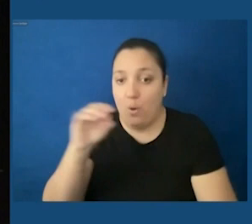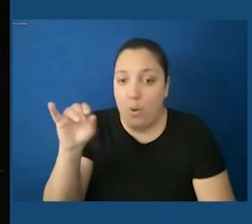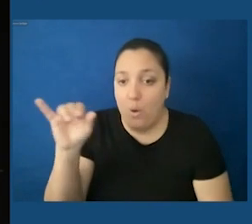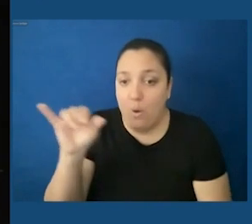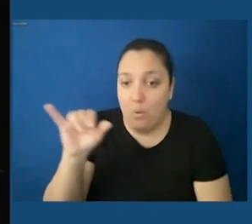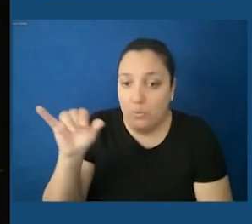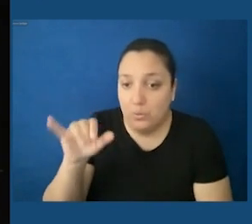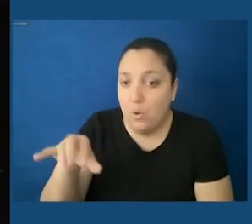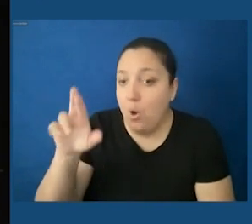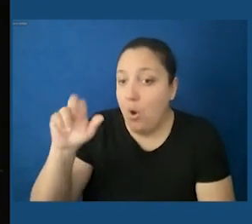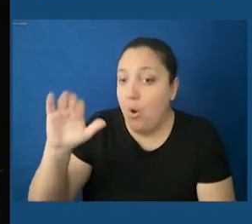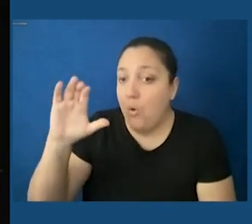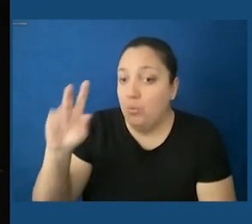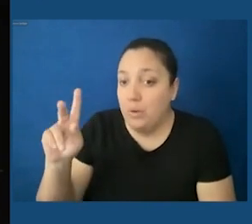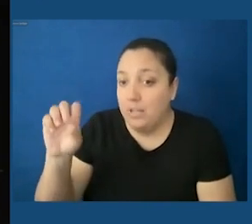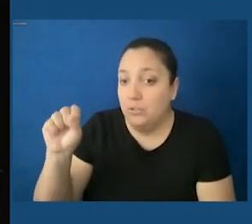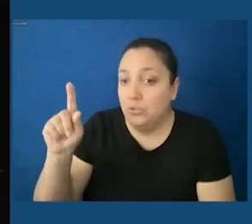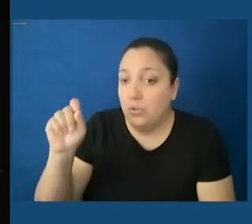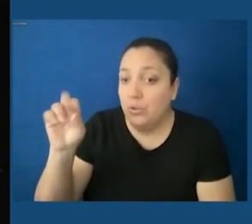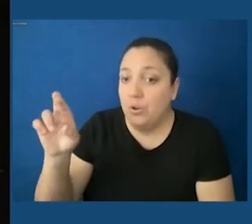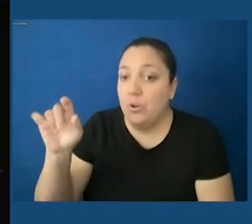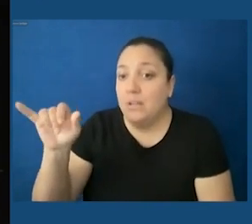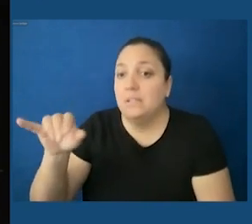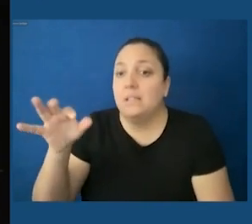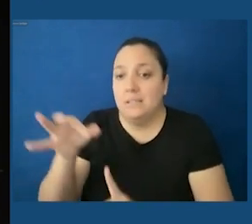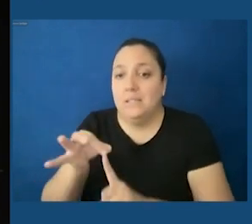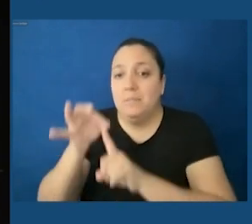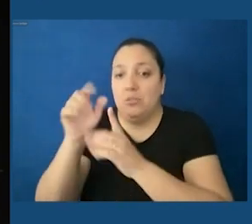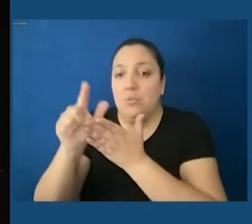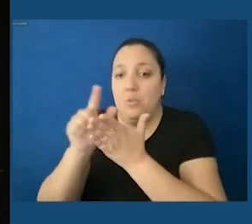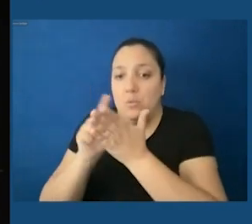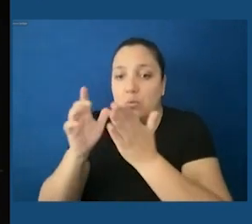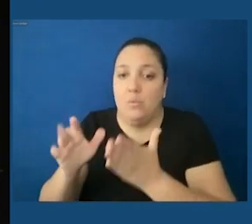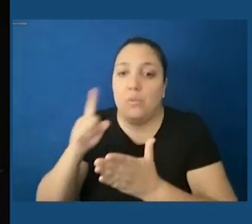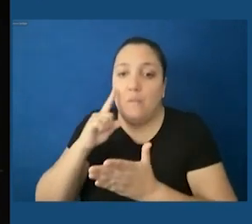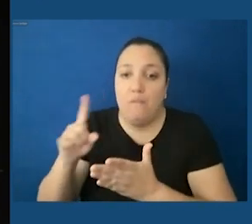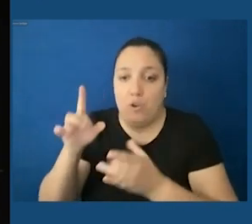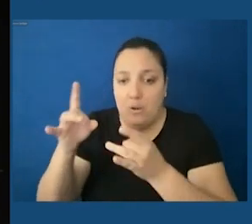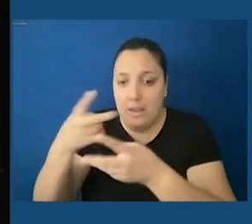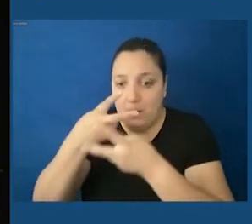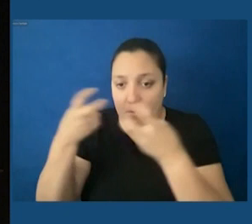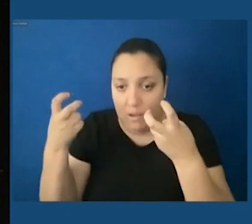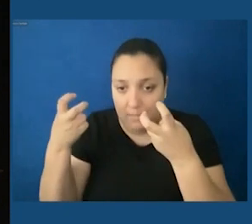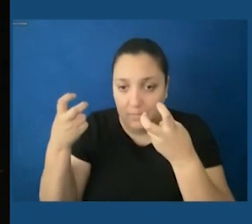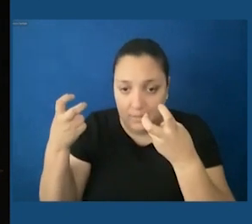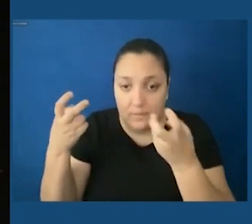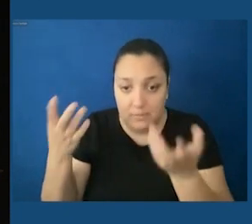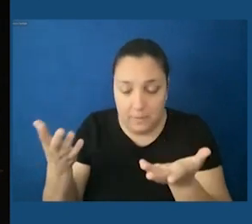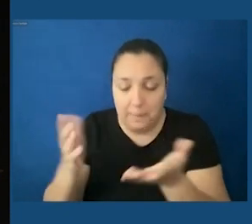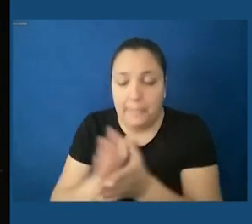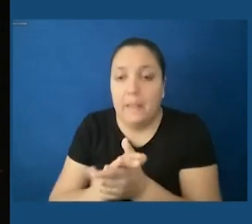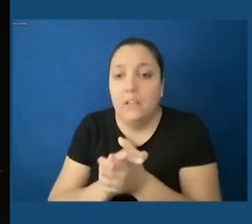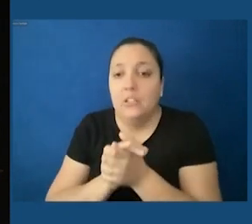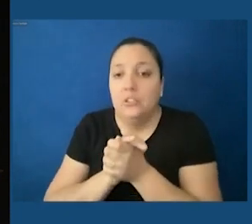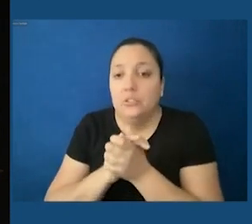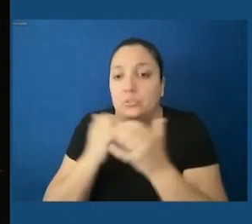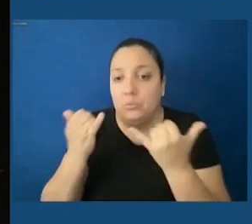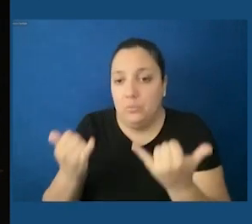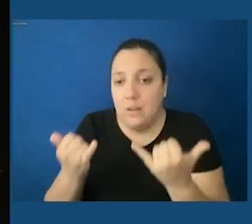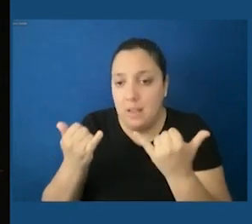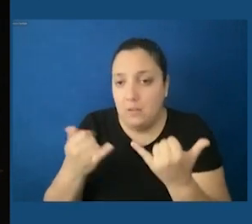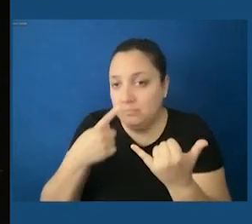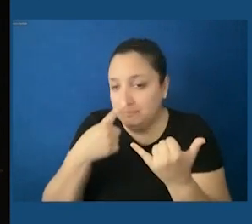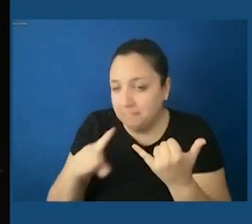resumes are impressive. You can find them in the program. So, Jamey, I'm going to start with you, and then the rest of you would appreciate you answer this question,